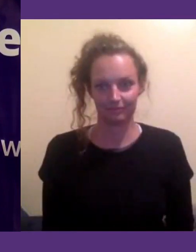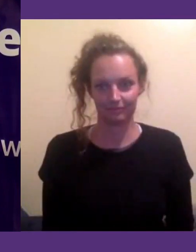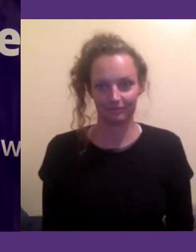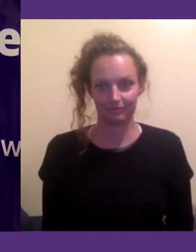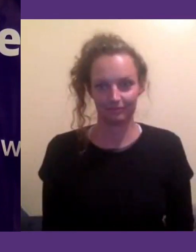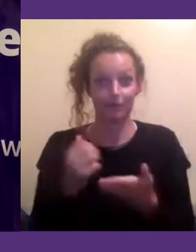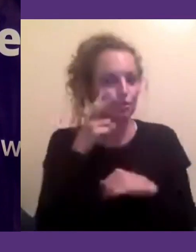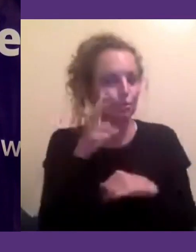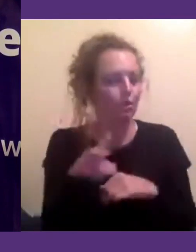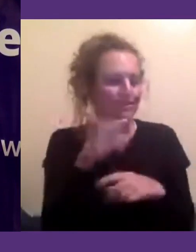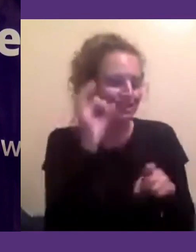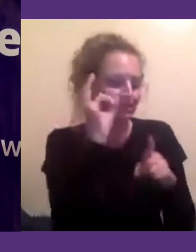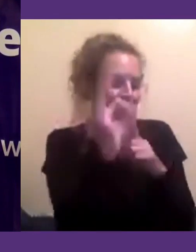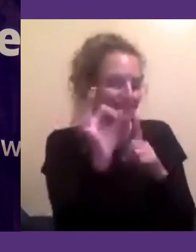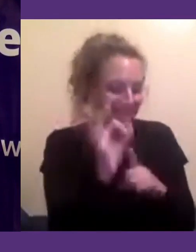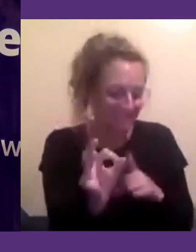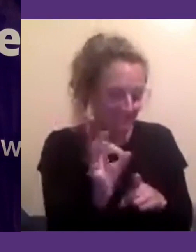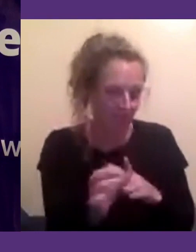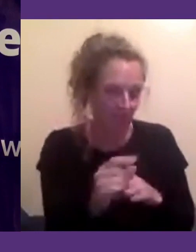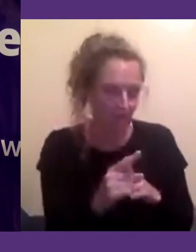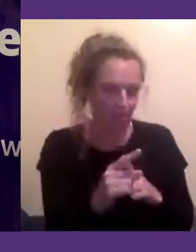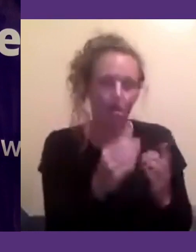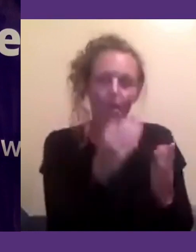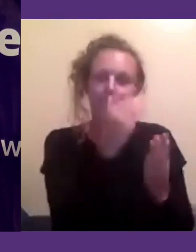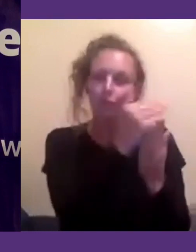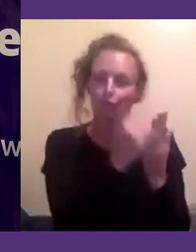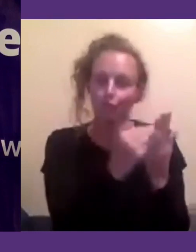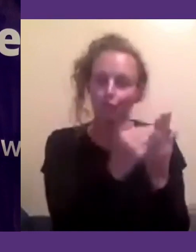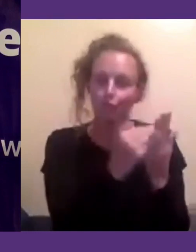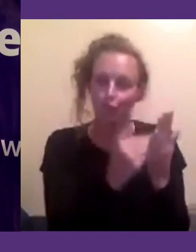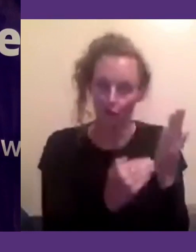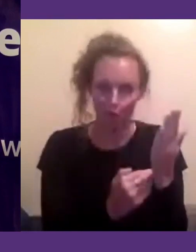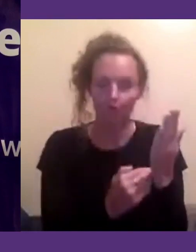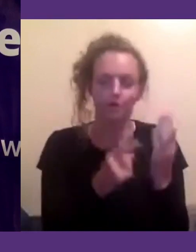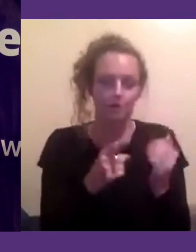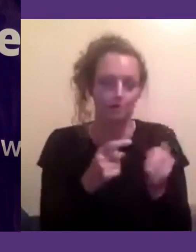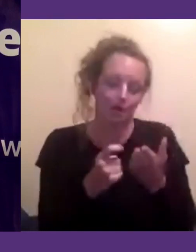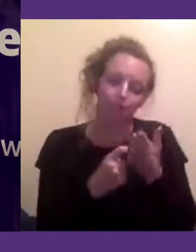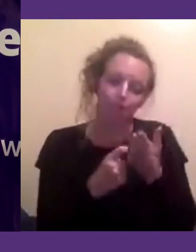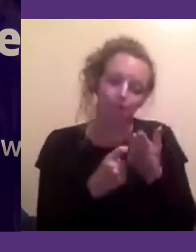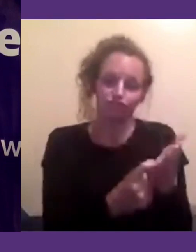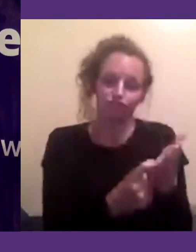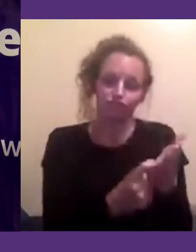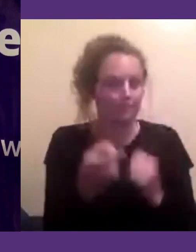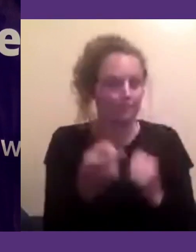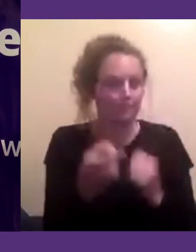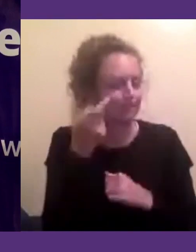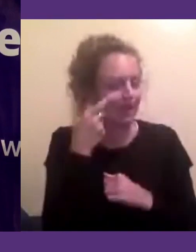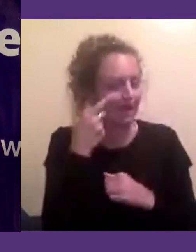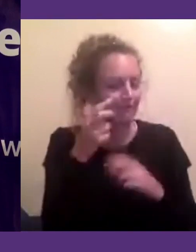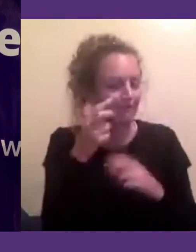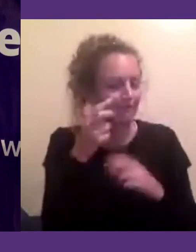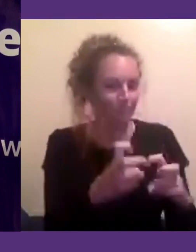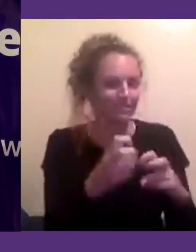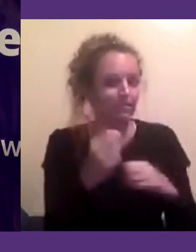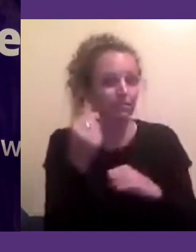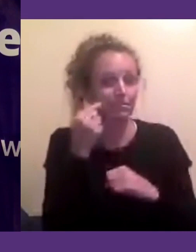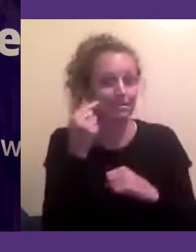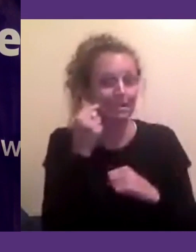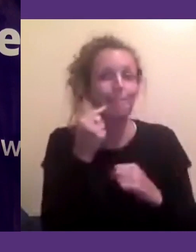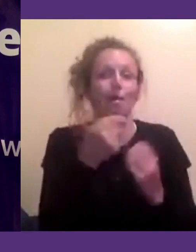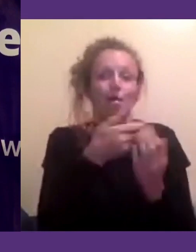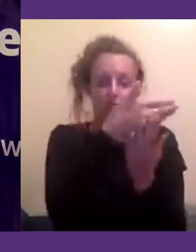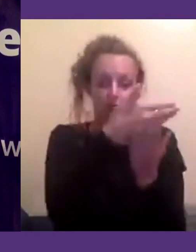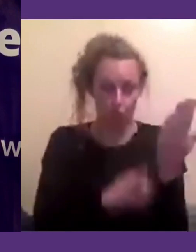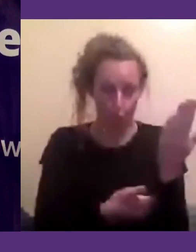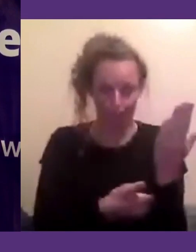I didn't want to do something today that actually led you through it. It's a fairly simple document. It's incredibly straightforward in the sense of what it's